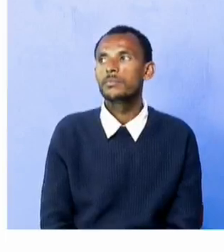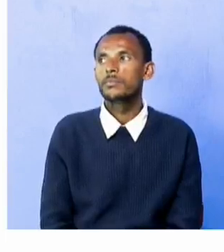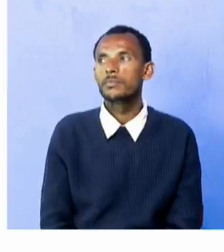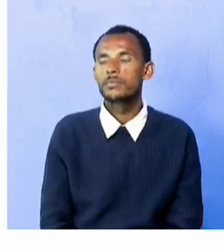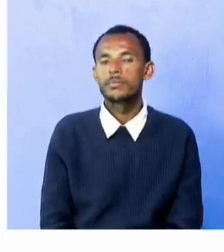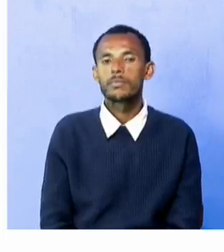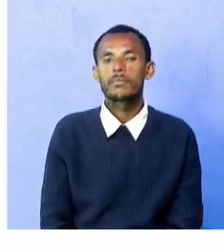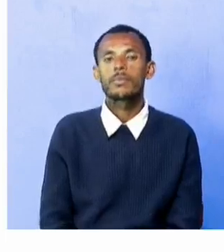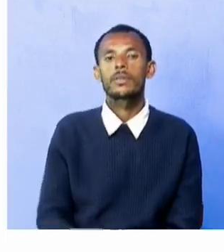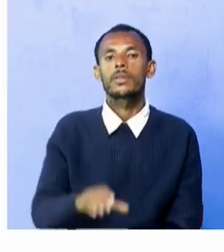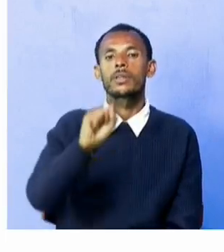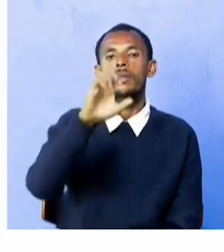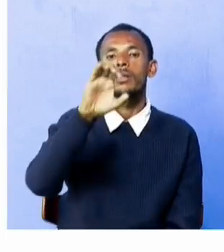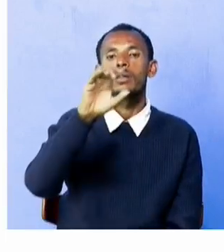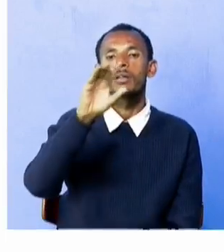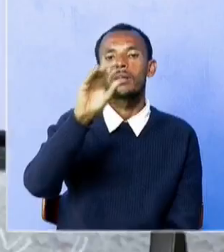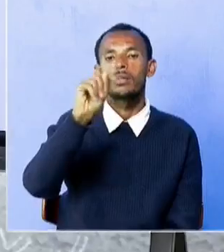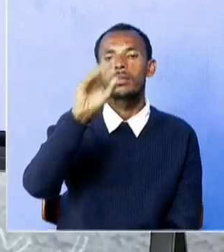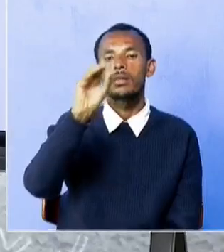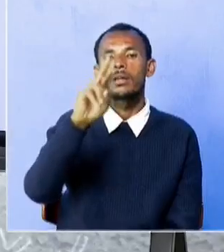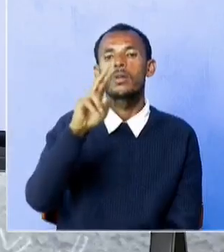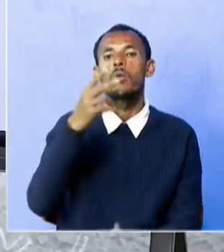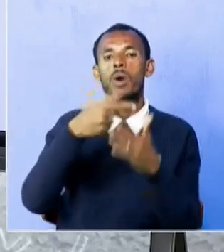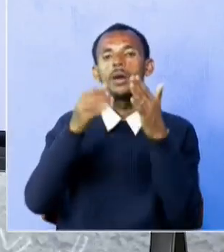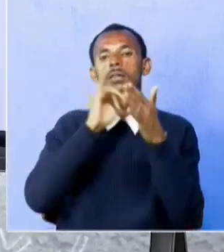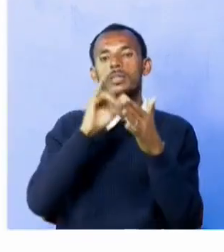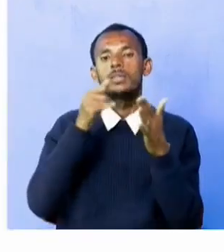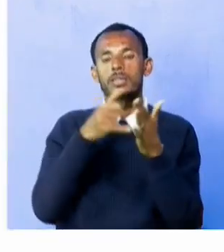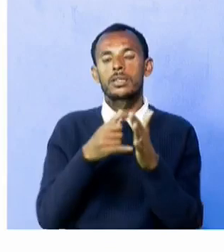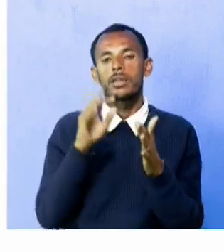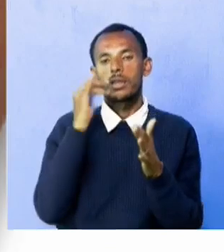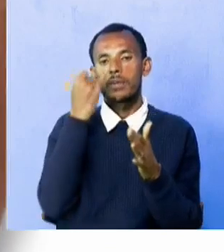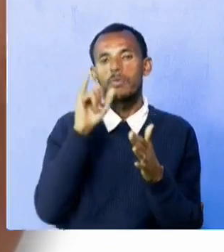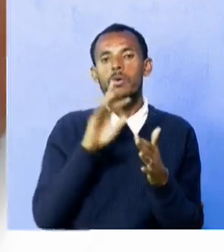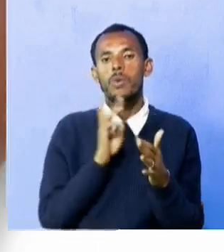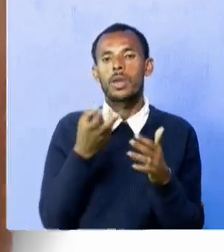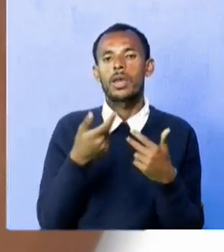What is a sector? For example, if we have